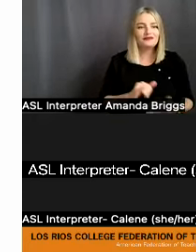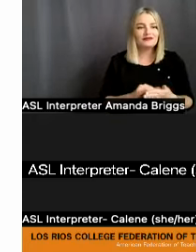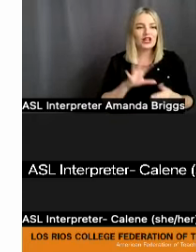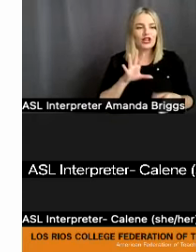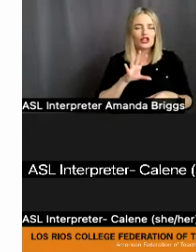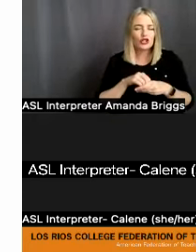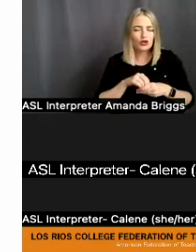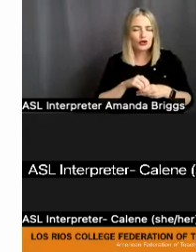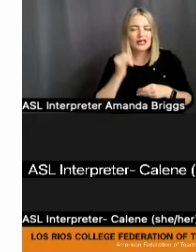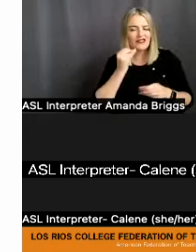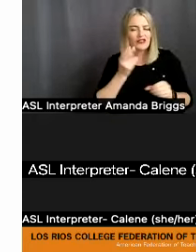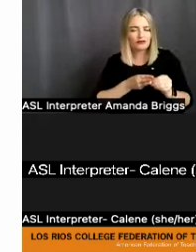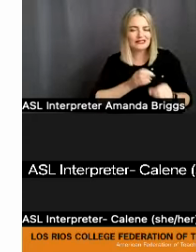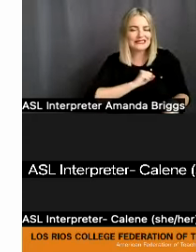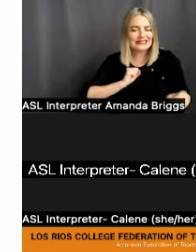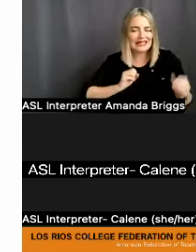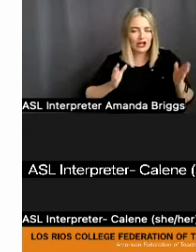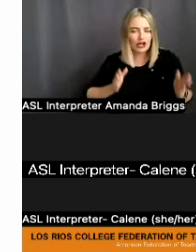will expand for